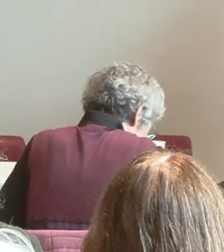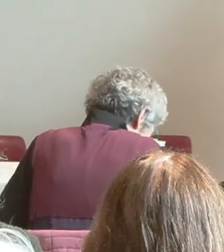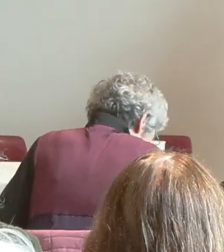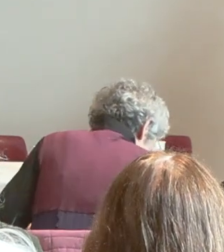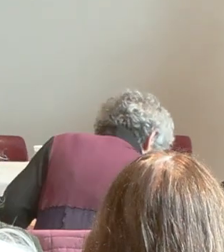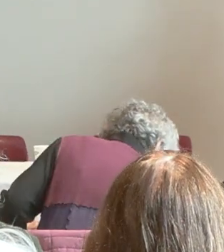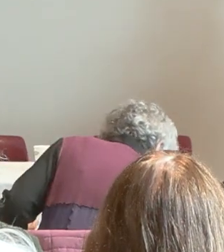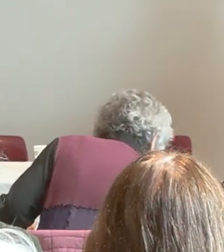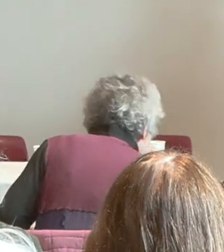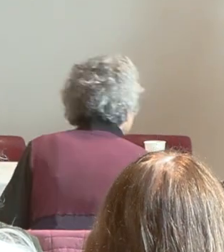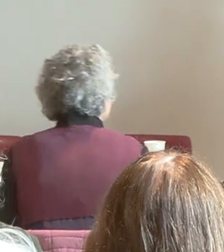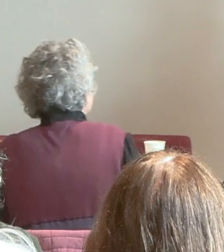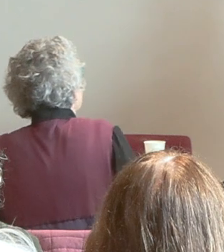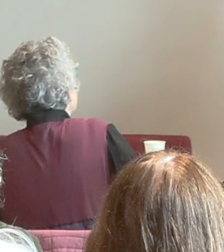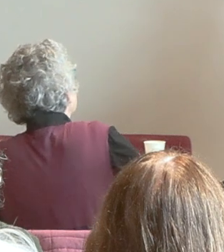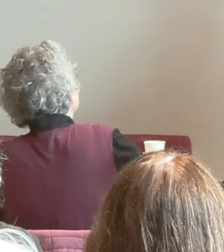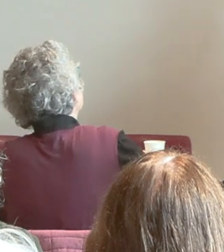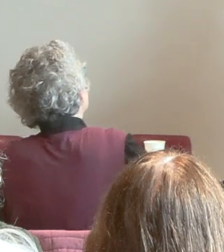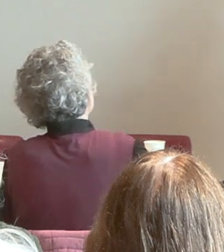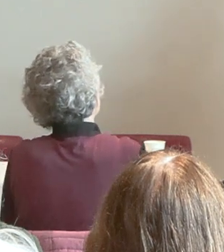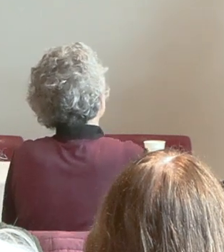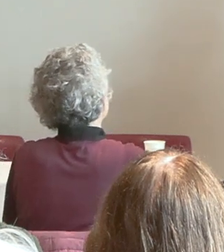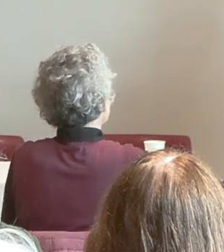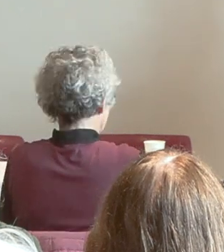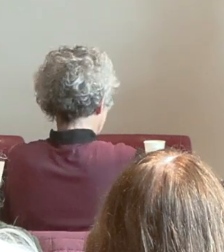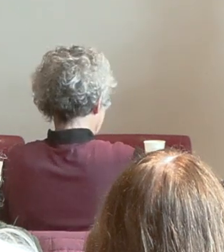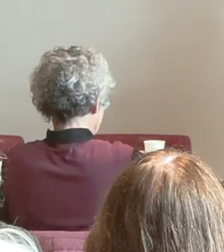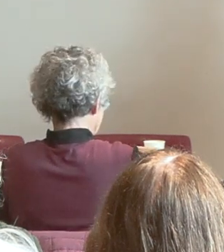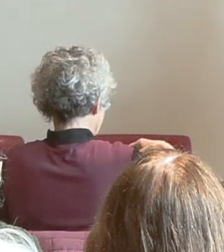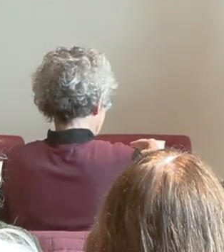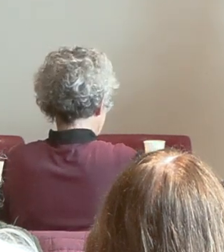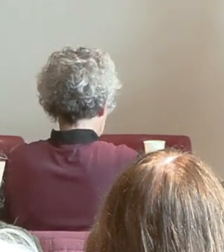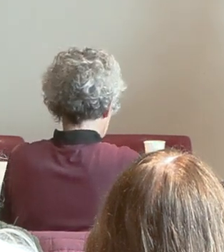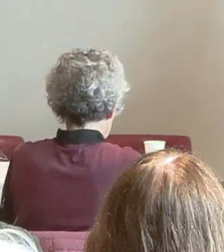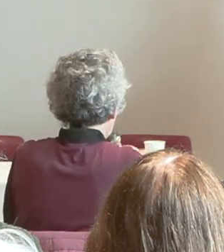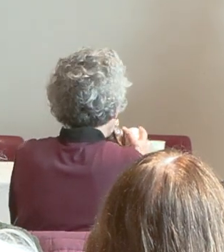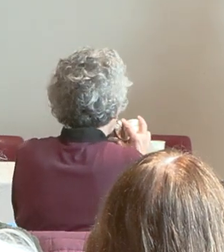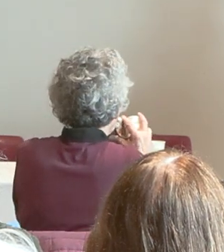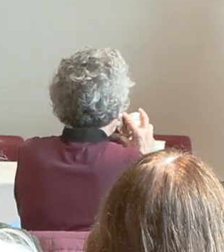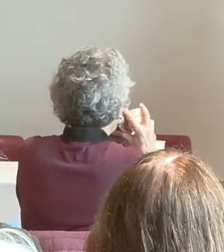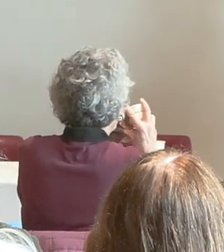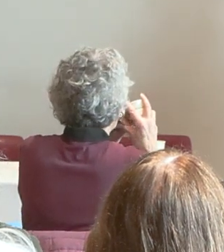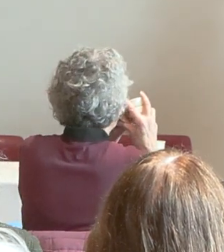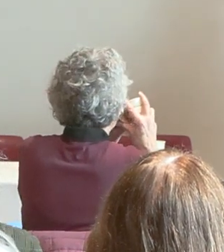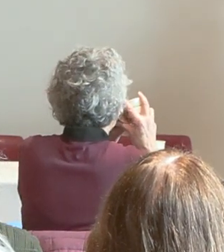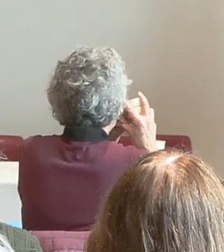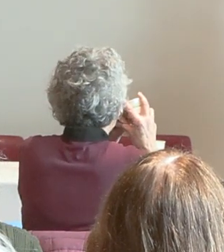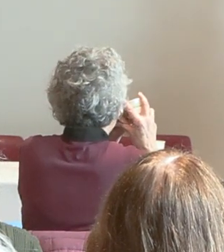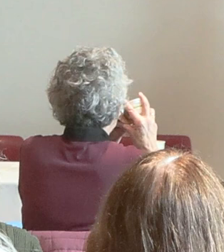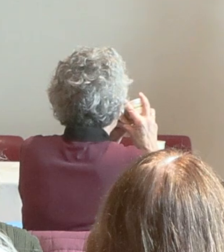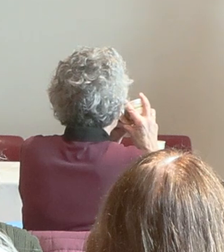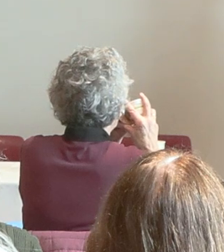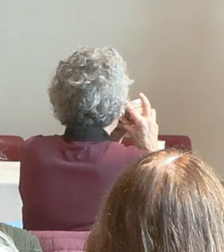in this room with this company. And again, I also just want to thank the legacy that has been supported